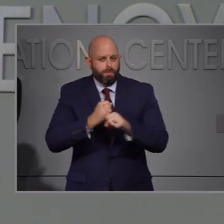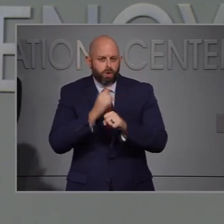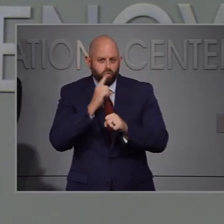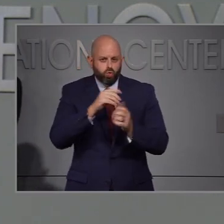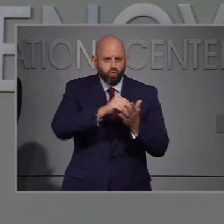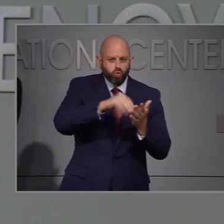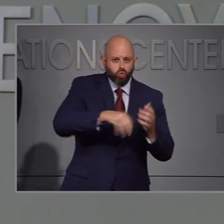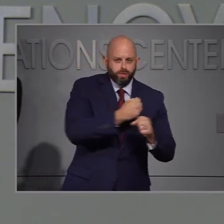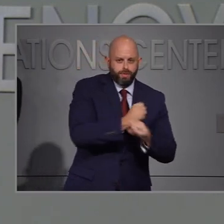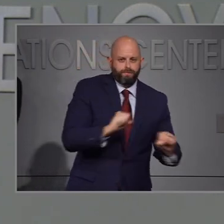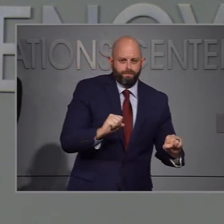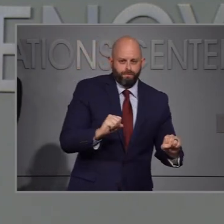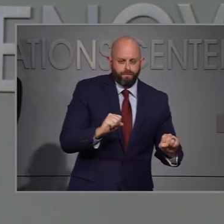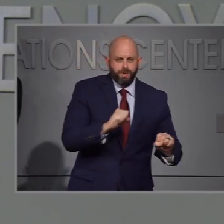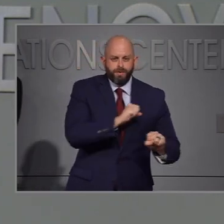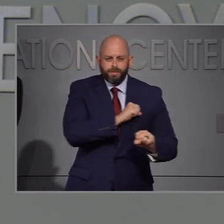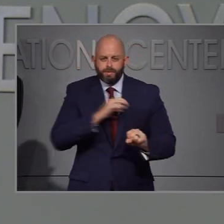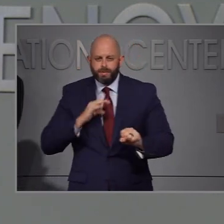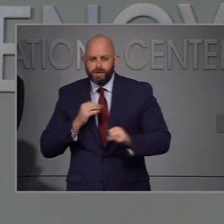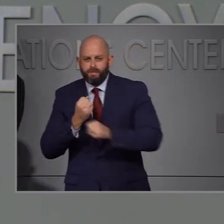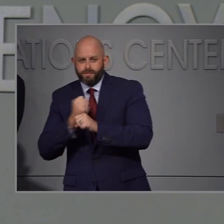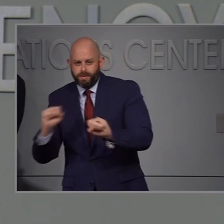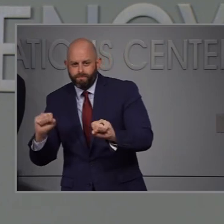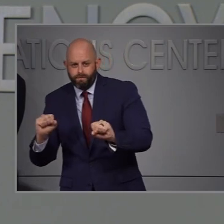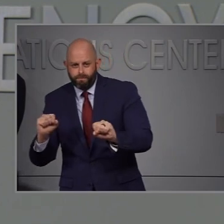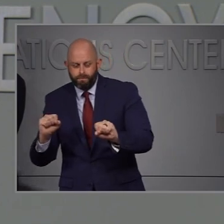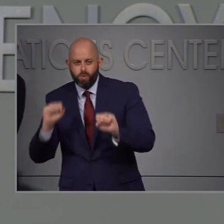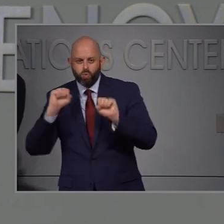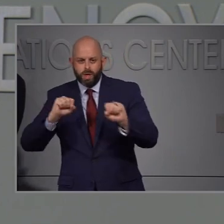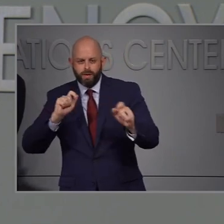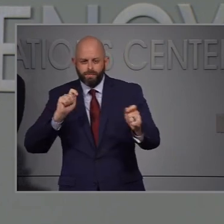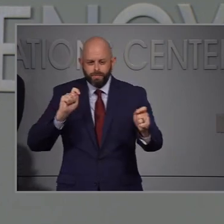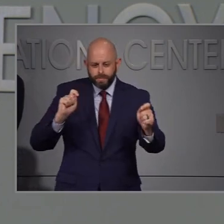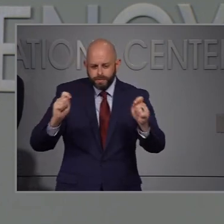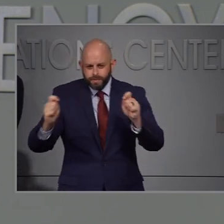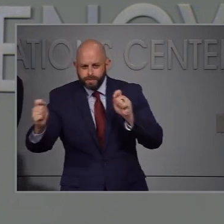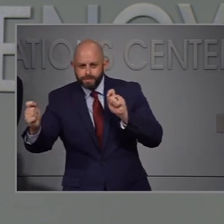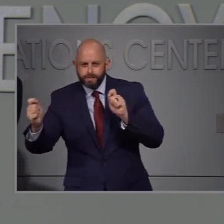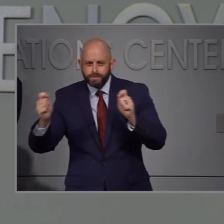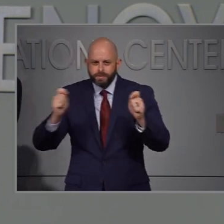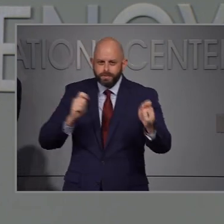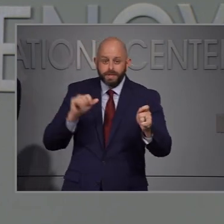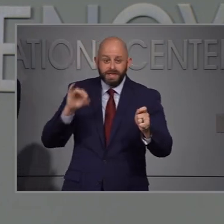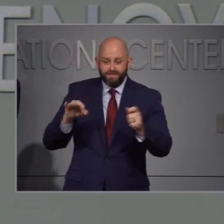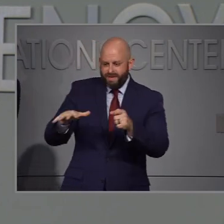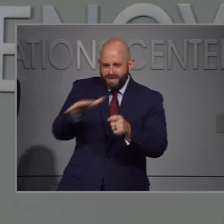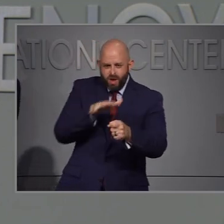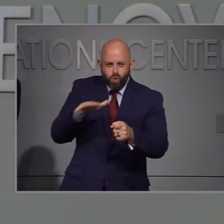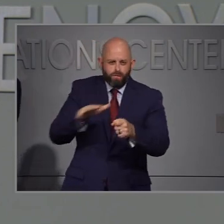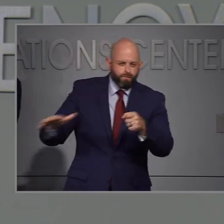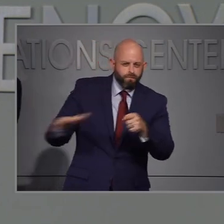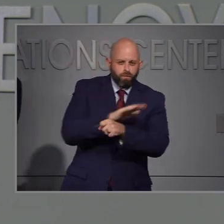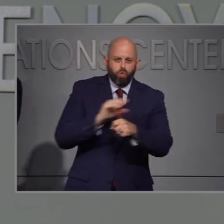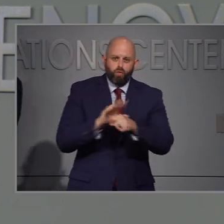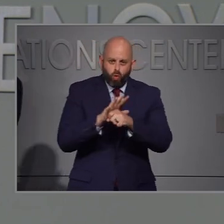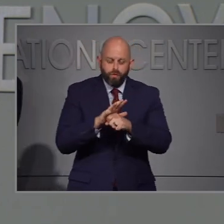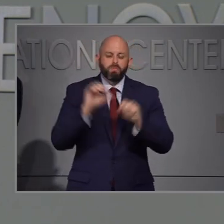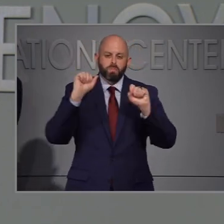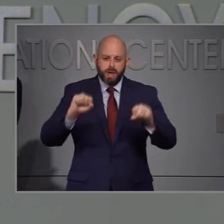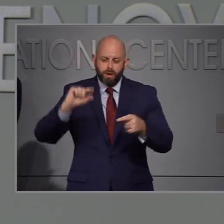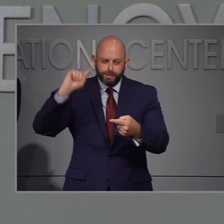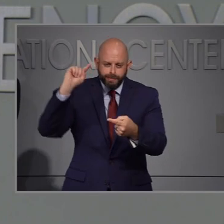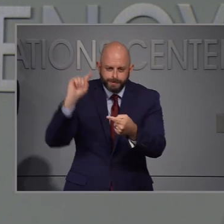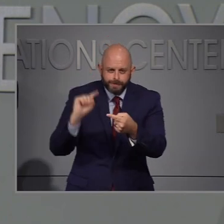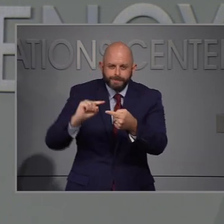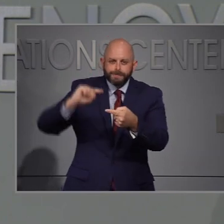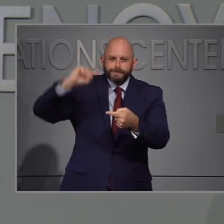with flexibility to adapt as needed to the community's prevalence of COVID-19. The